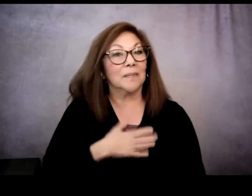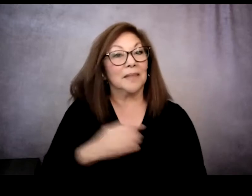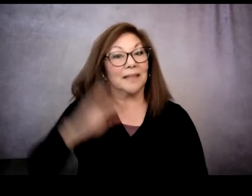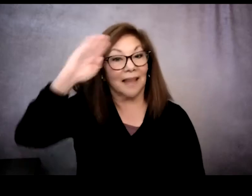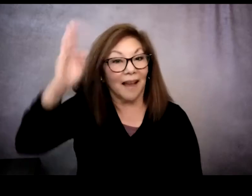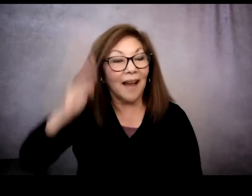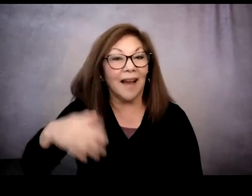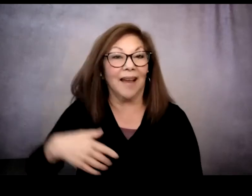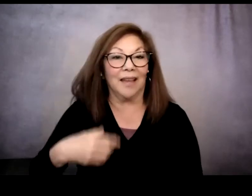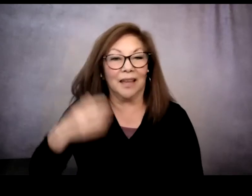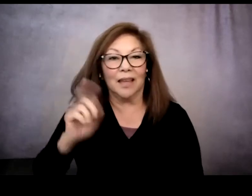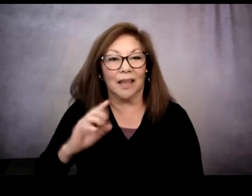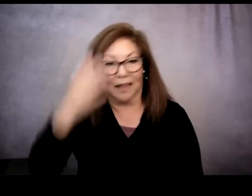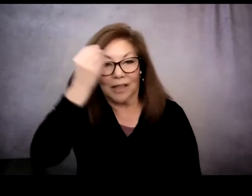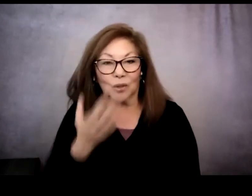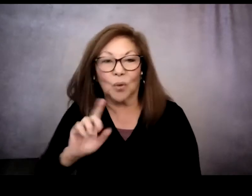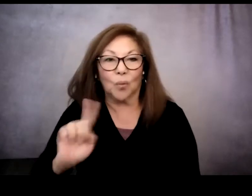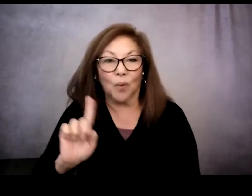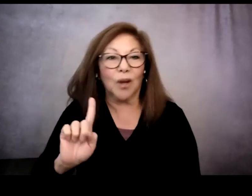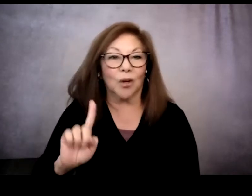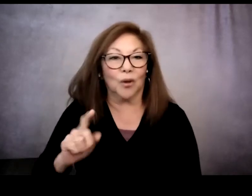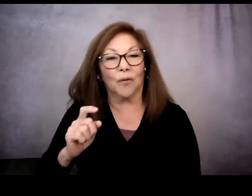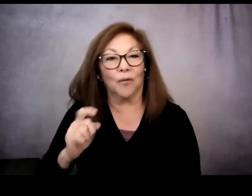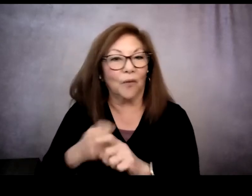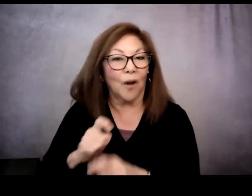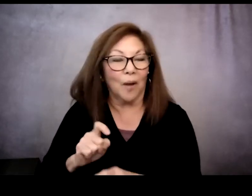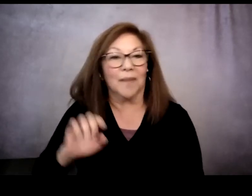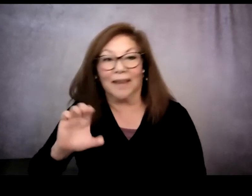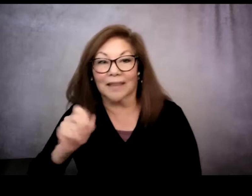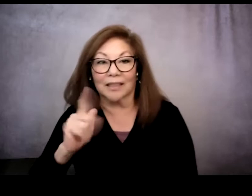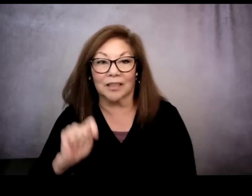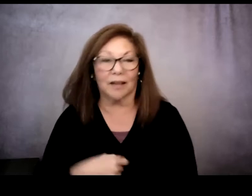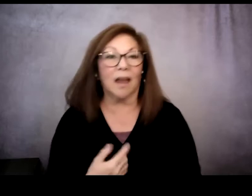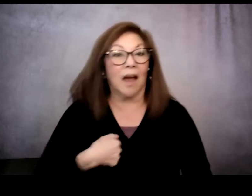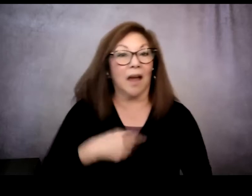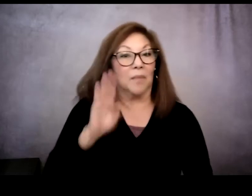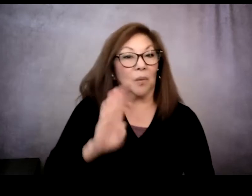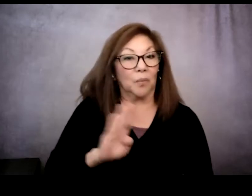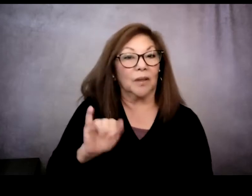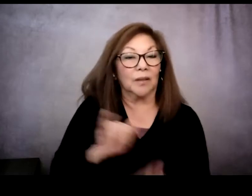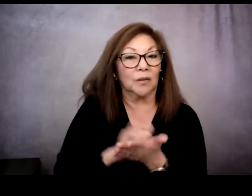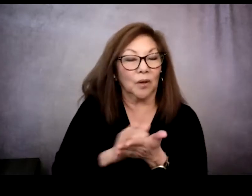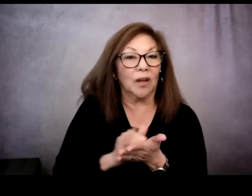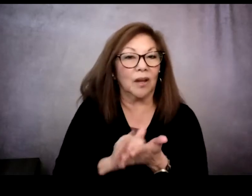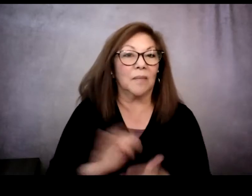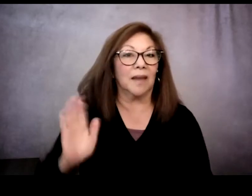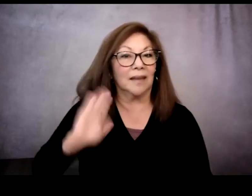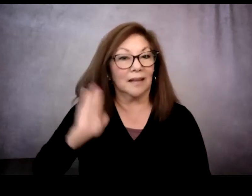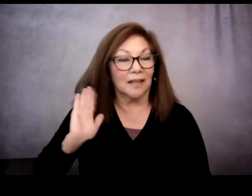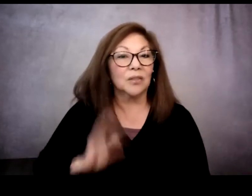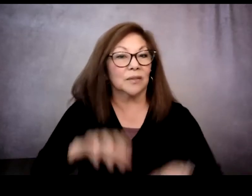in the chat where you're watching from. I am speaking to you today from Brooklyn, New York, which is on ancestral and